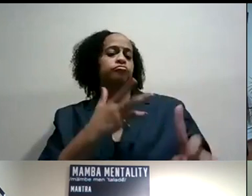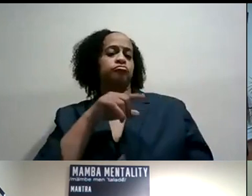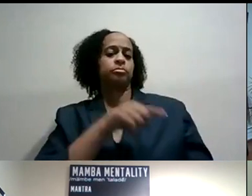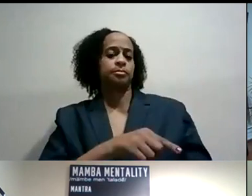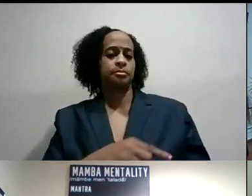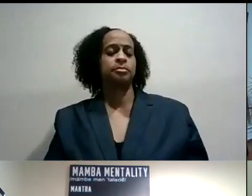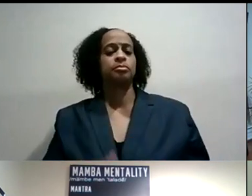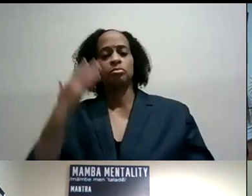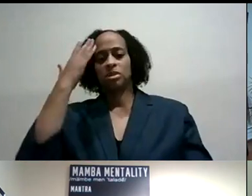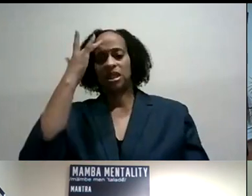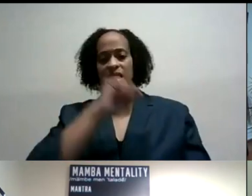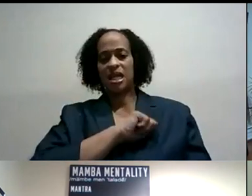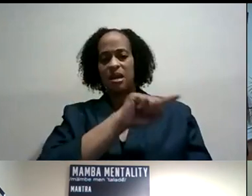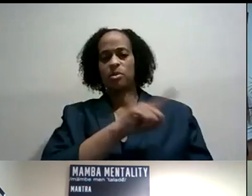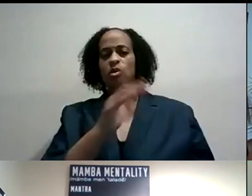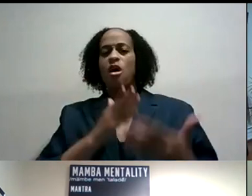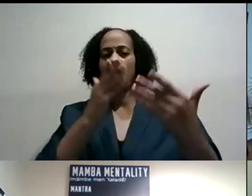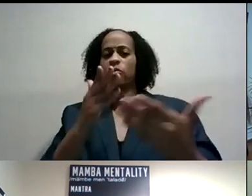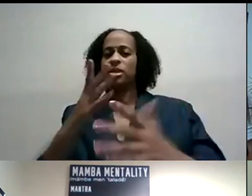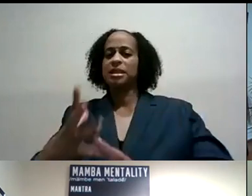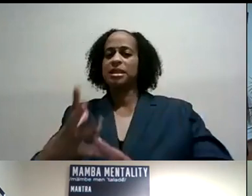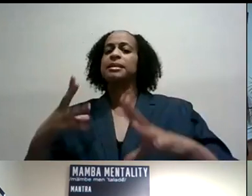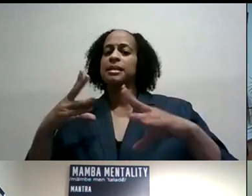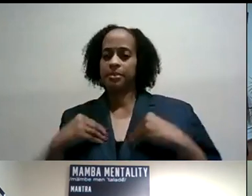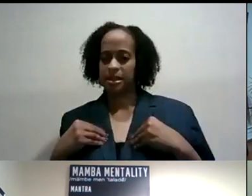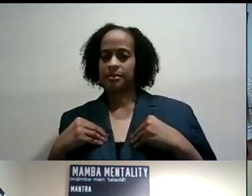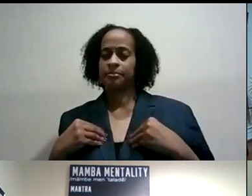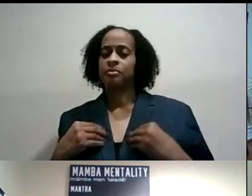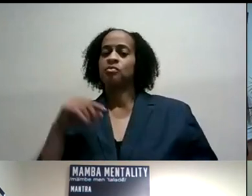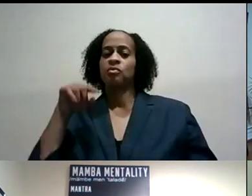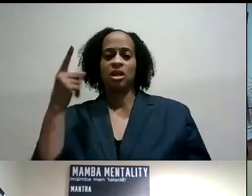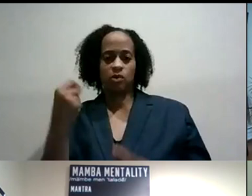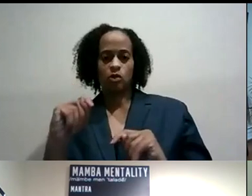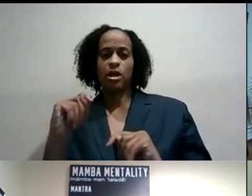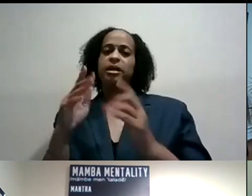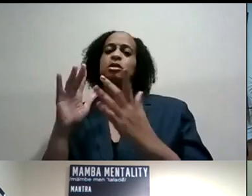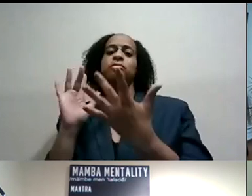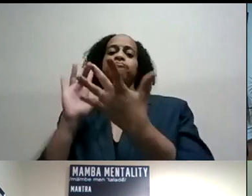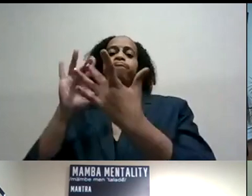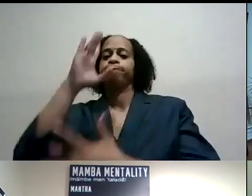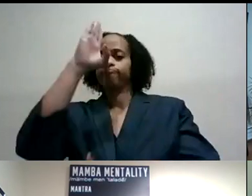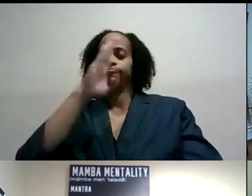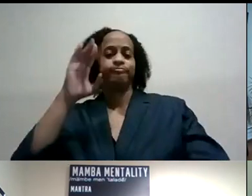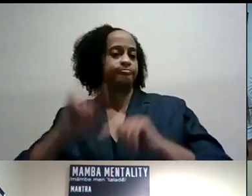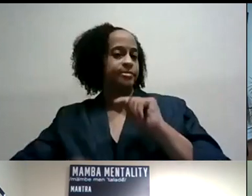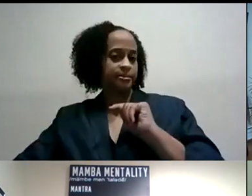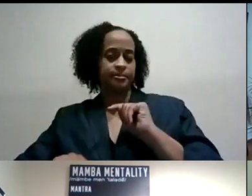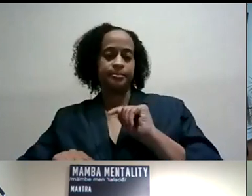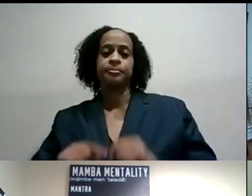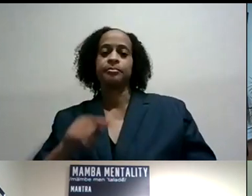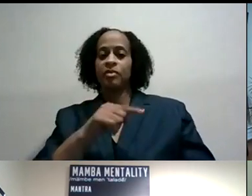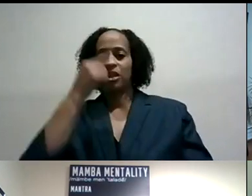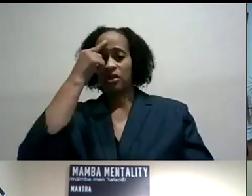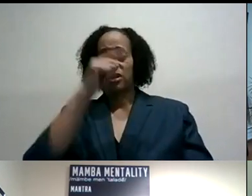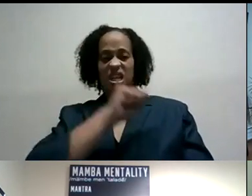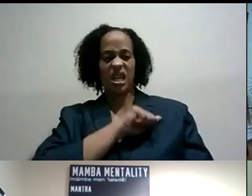because Abel's offering was accepted. So he was trying to get to God, but he thought that